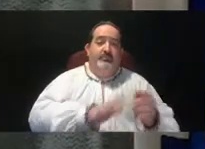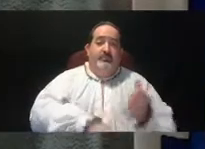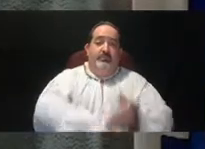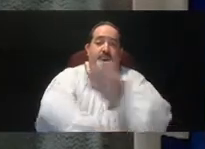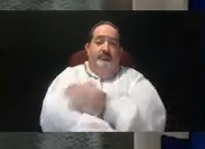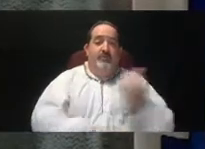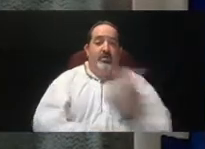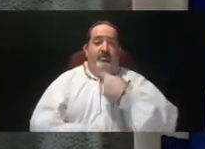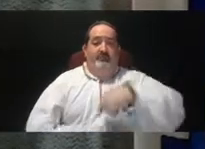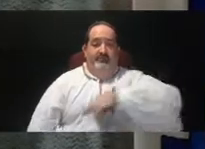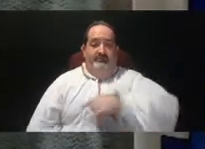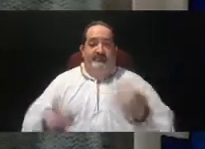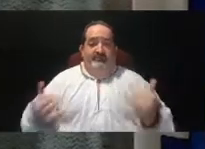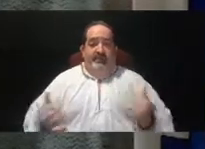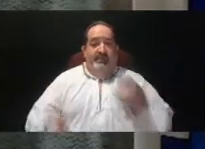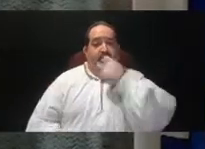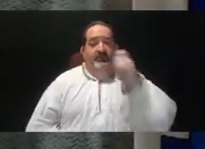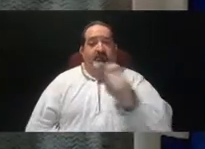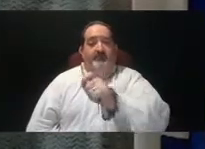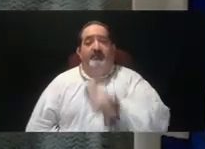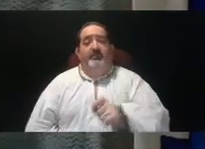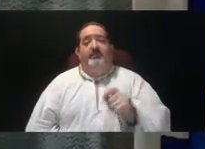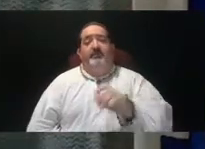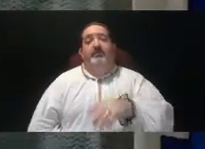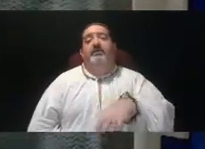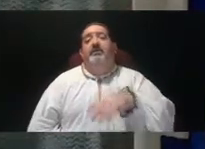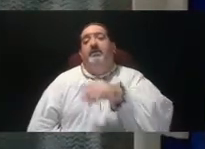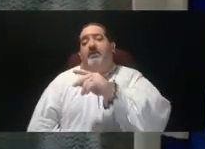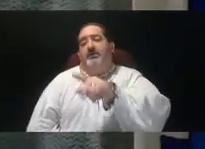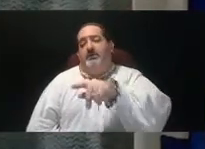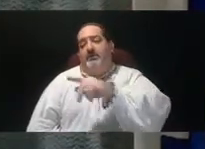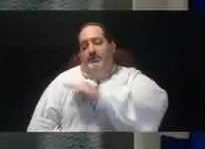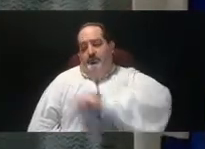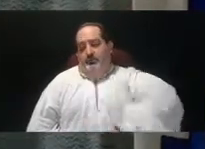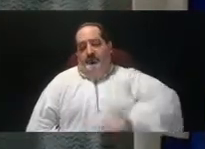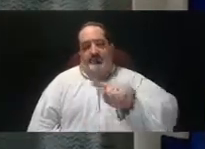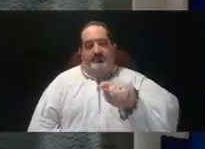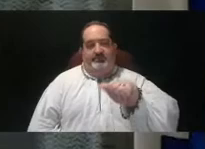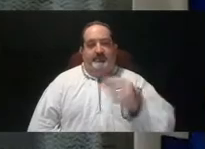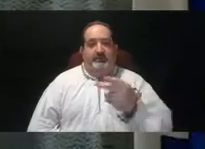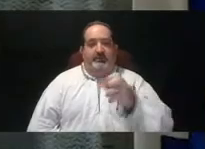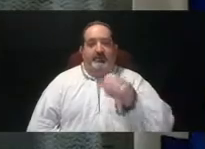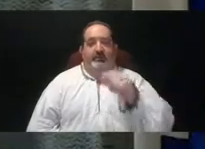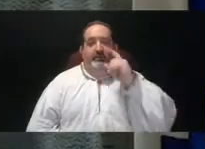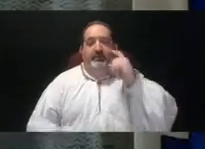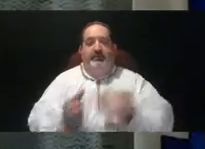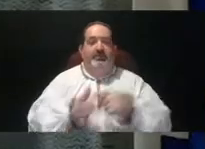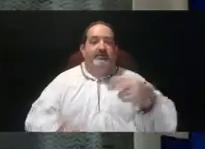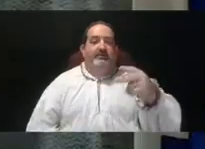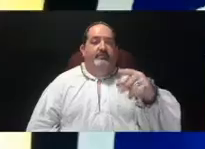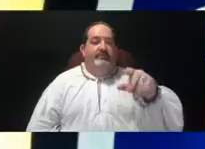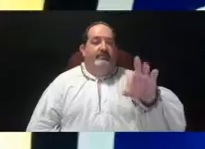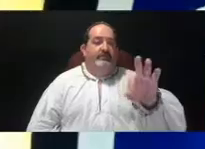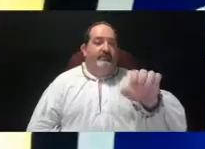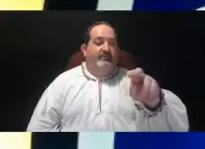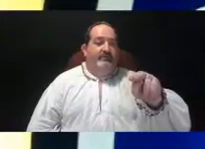all. Now, therefore, does Her Majesty, Queen Tahira, recognize Fenella Harper.